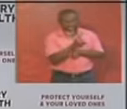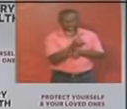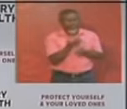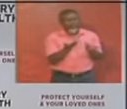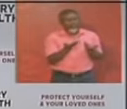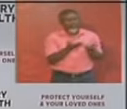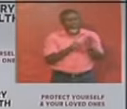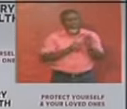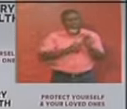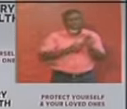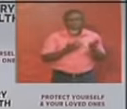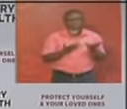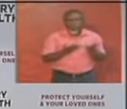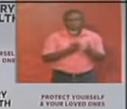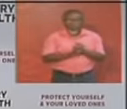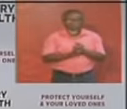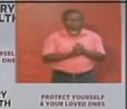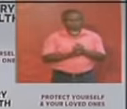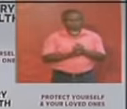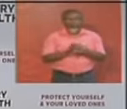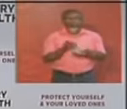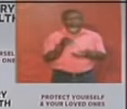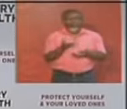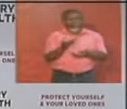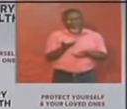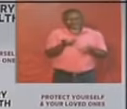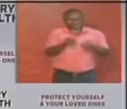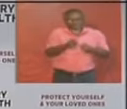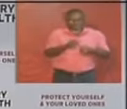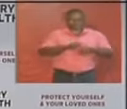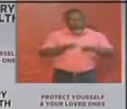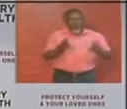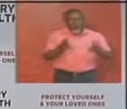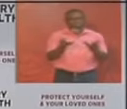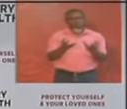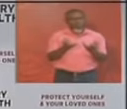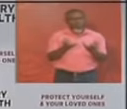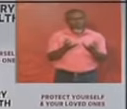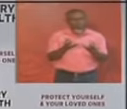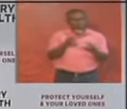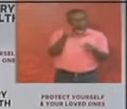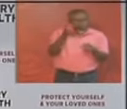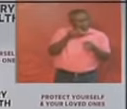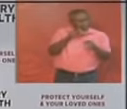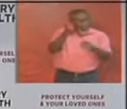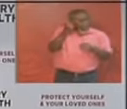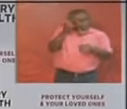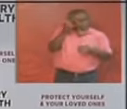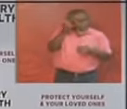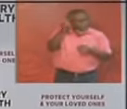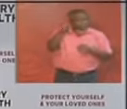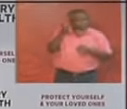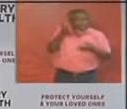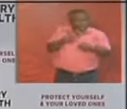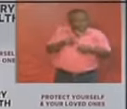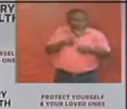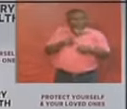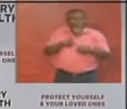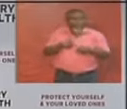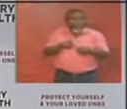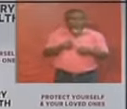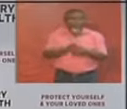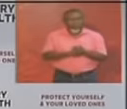are undesirable, harmful effects resulting from either, in this case, a medication or vaccine or any other type of